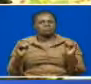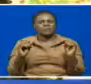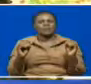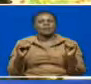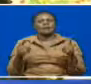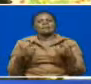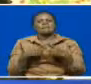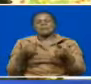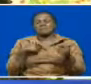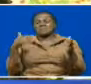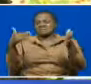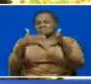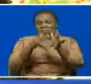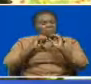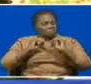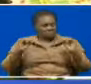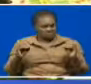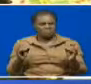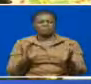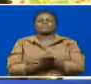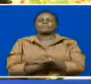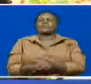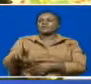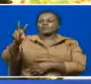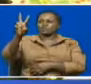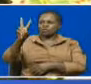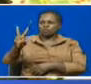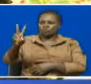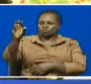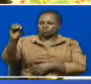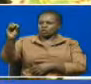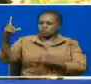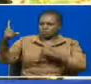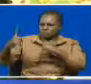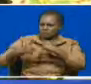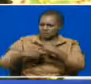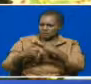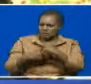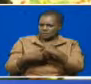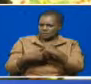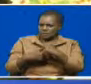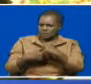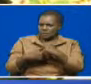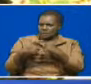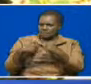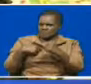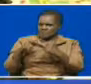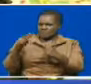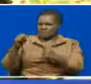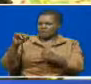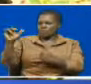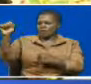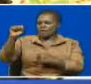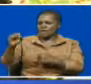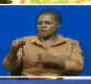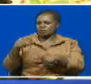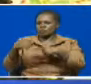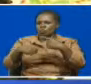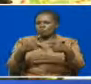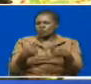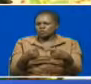But that did not stop there. In 2006, I was employed in the Kenya Prison Service because I was discontinued